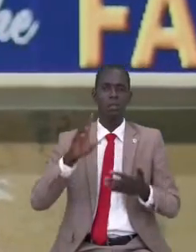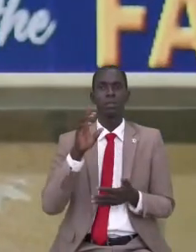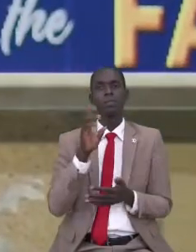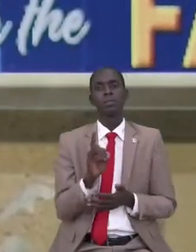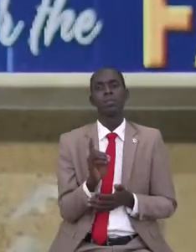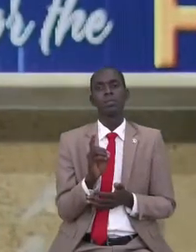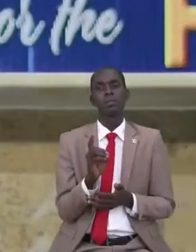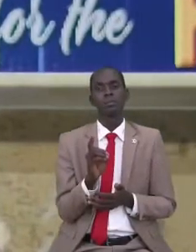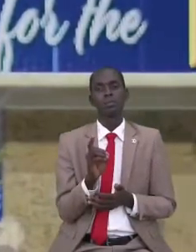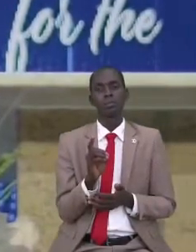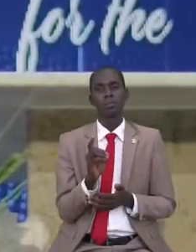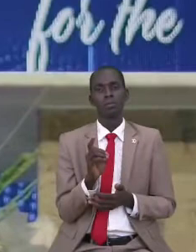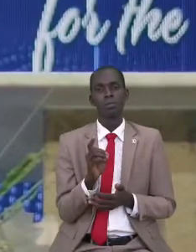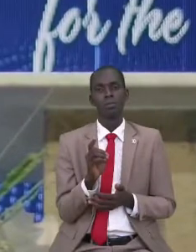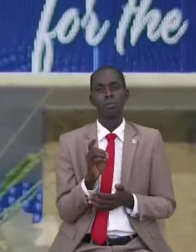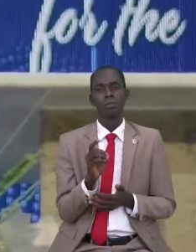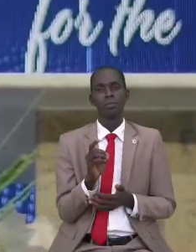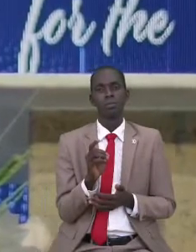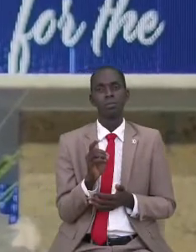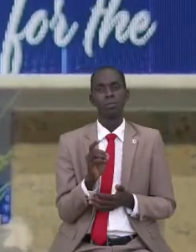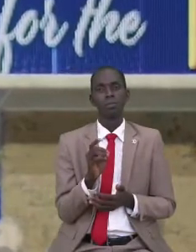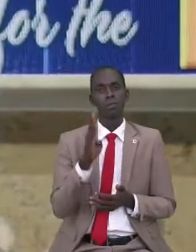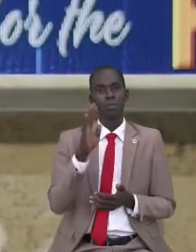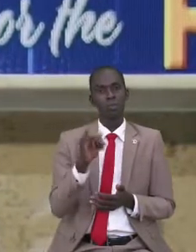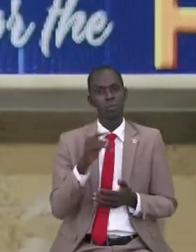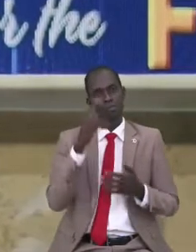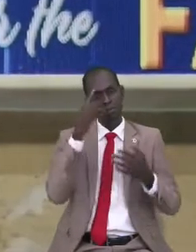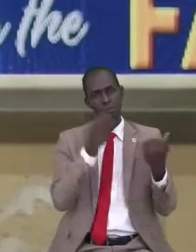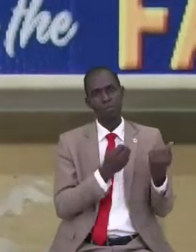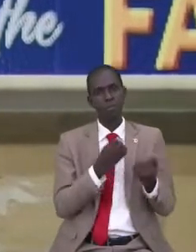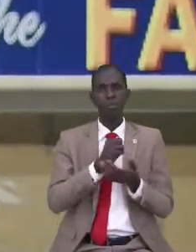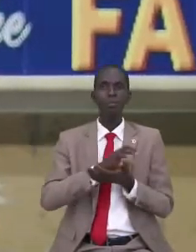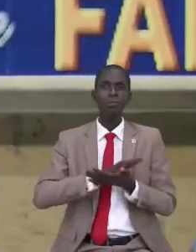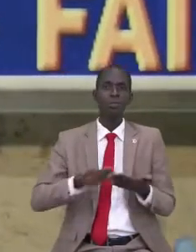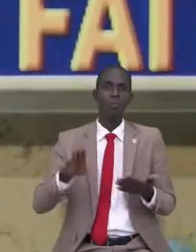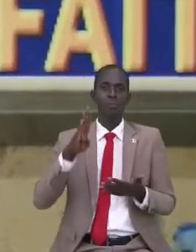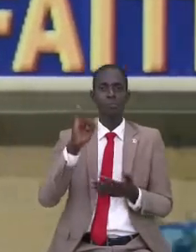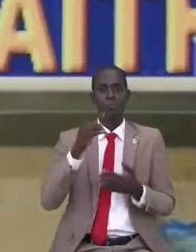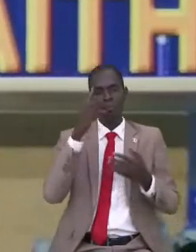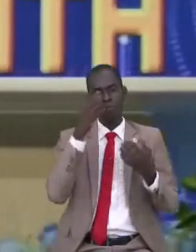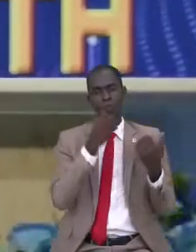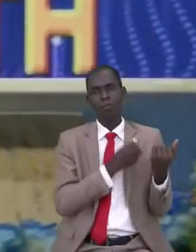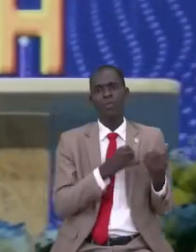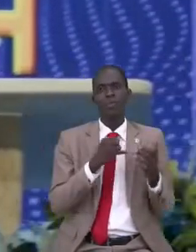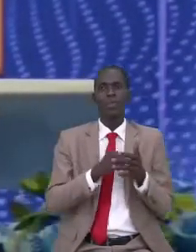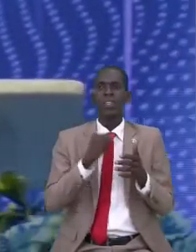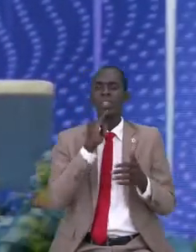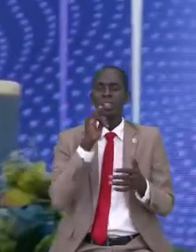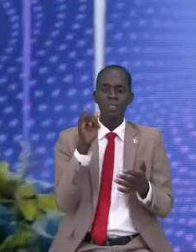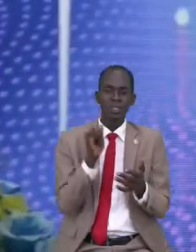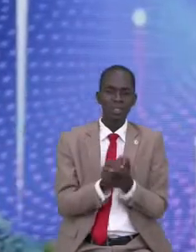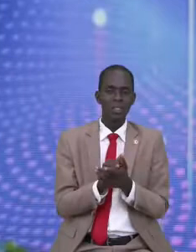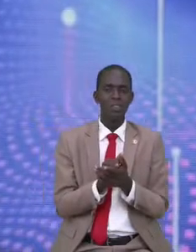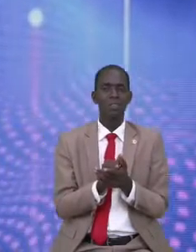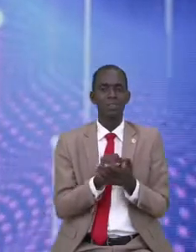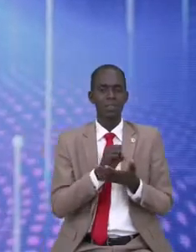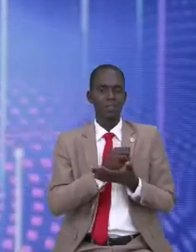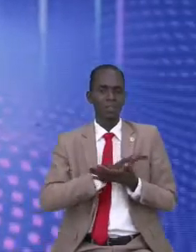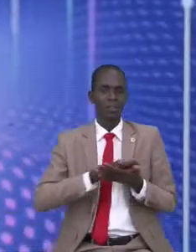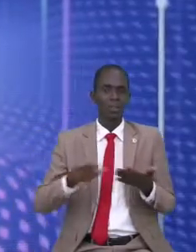sanctified by faith. Sanctified by faith. It's that sanctification